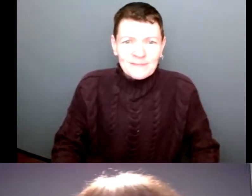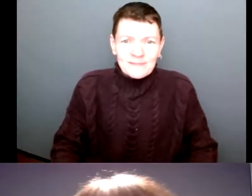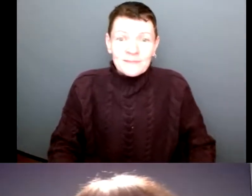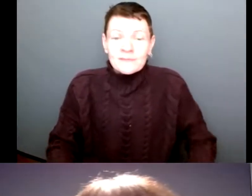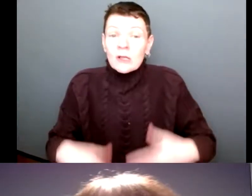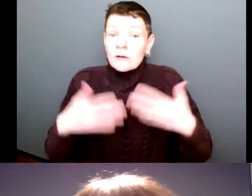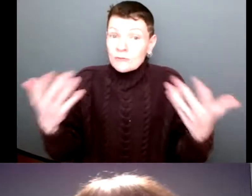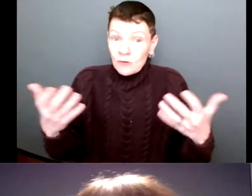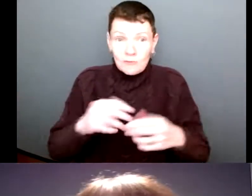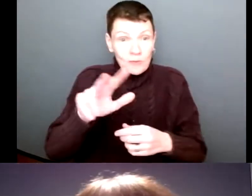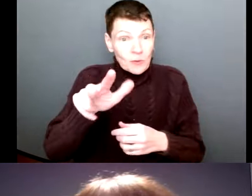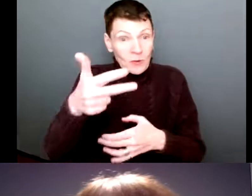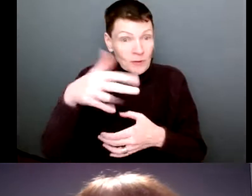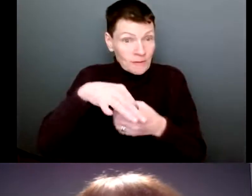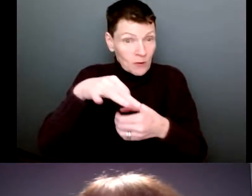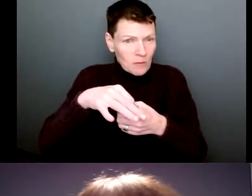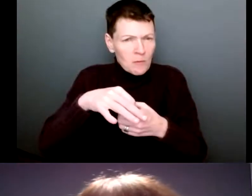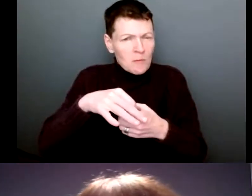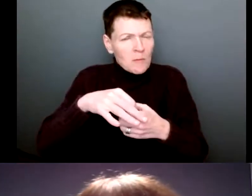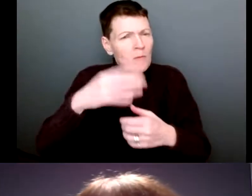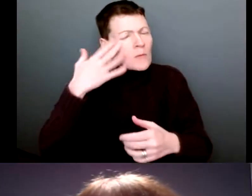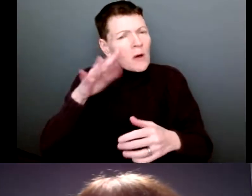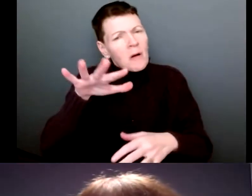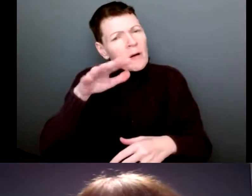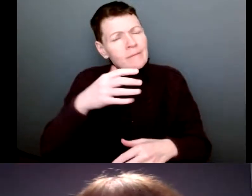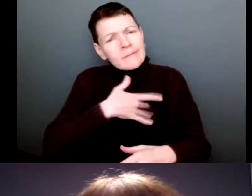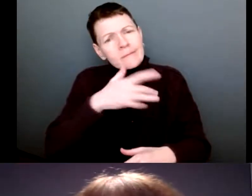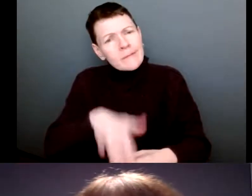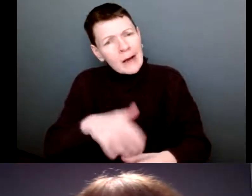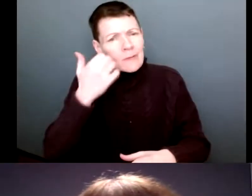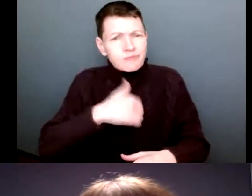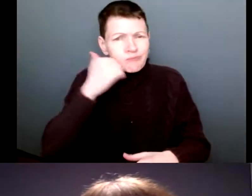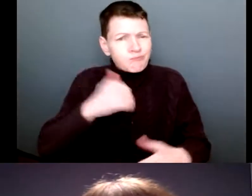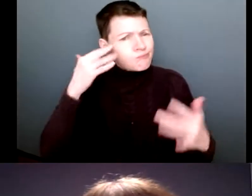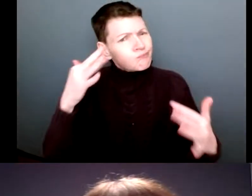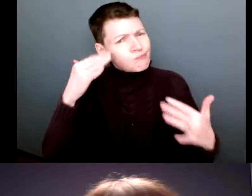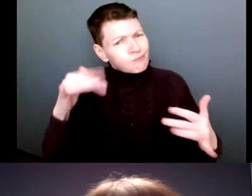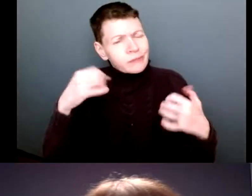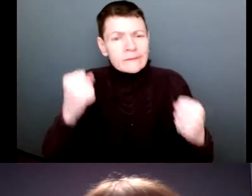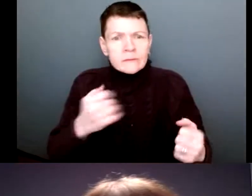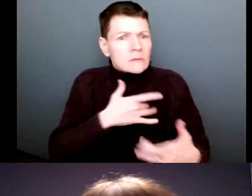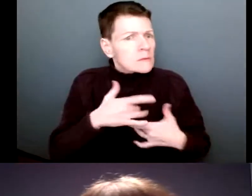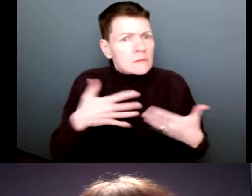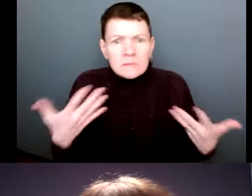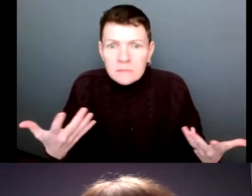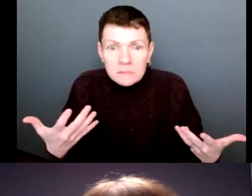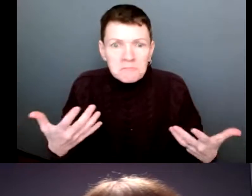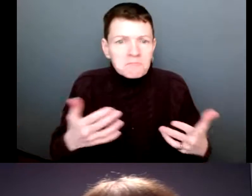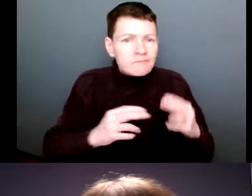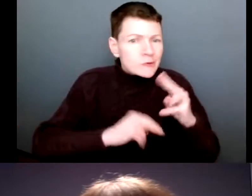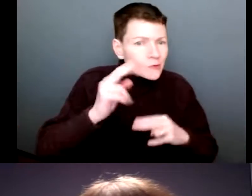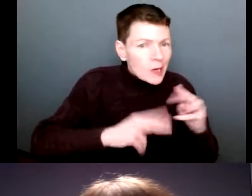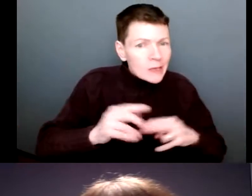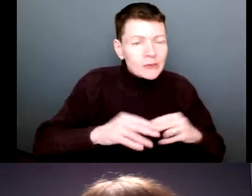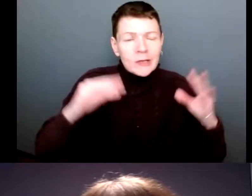So our third poll is, what everyday sounds are you most concerned about? Those with construction,